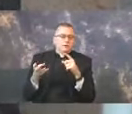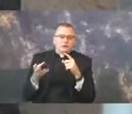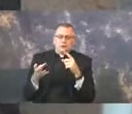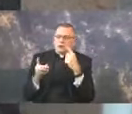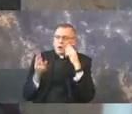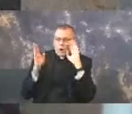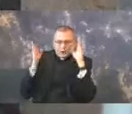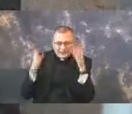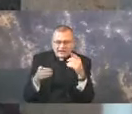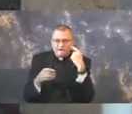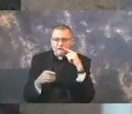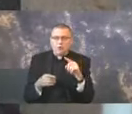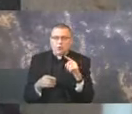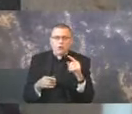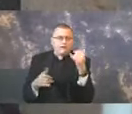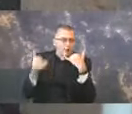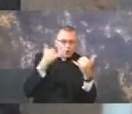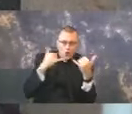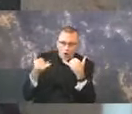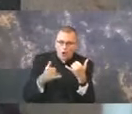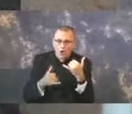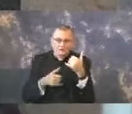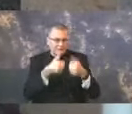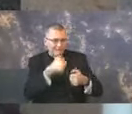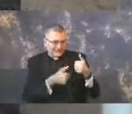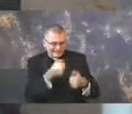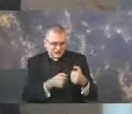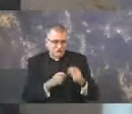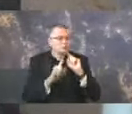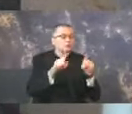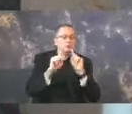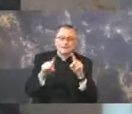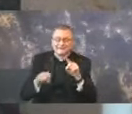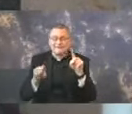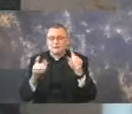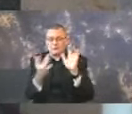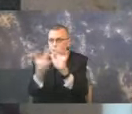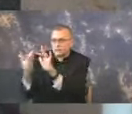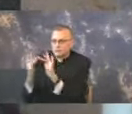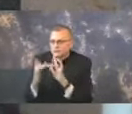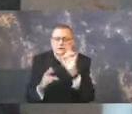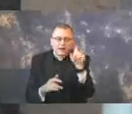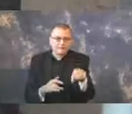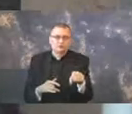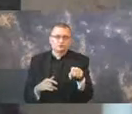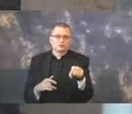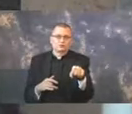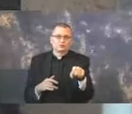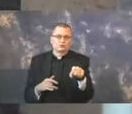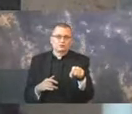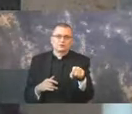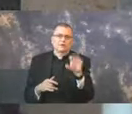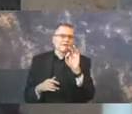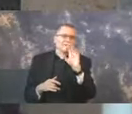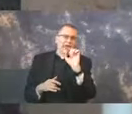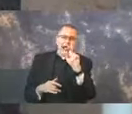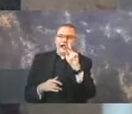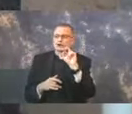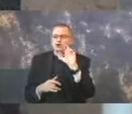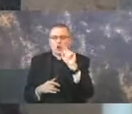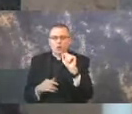particularly attentive to answering the phone calls and messages from our parishioners. Those emails and flock notes and whatnot that you